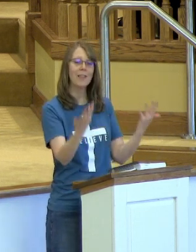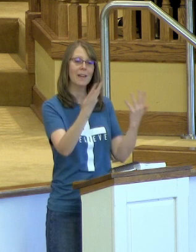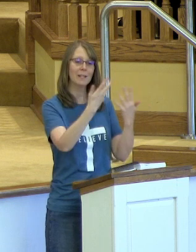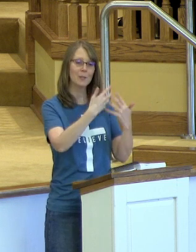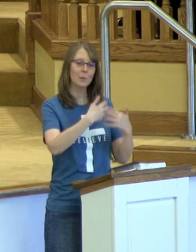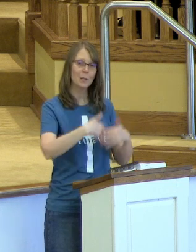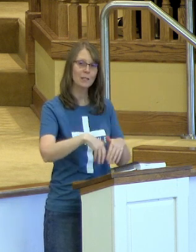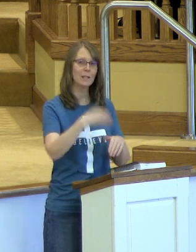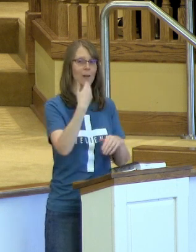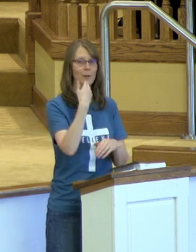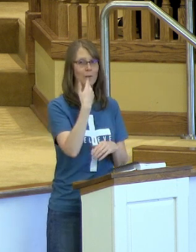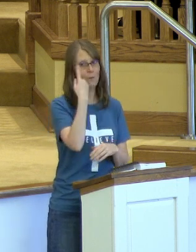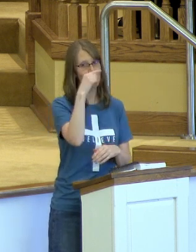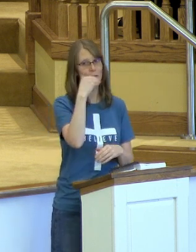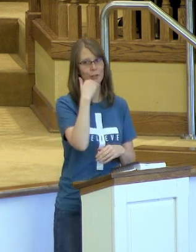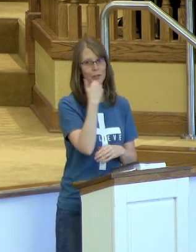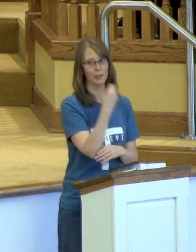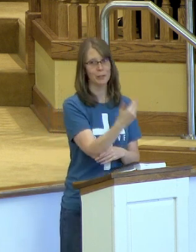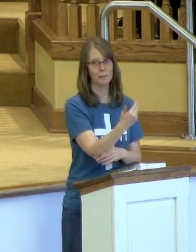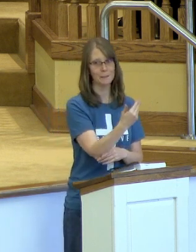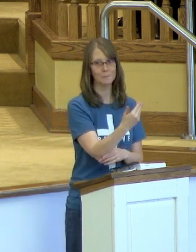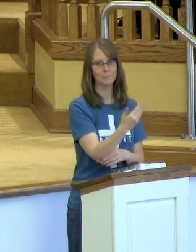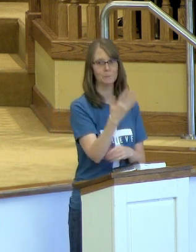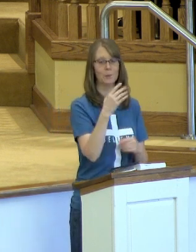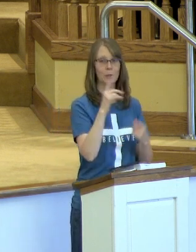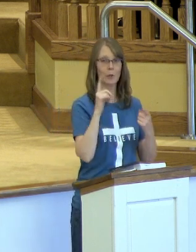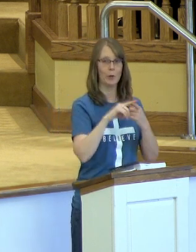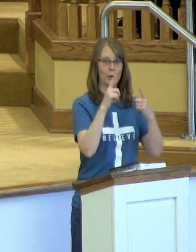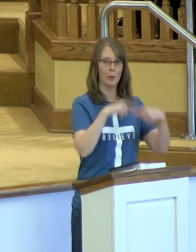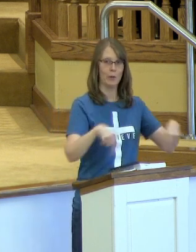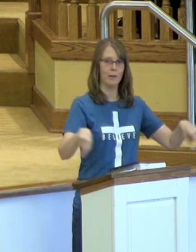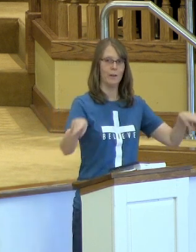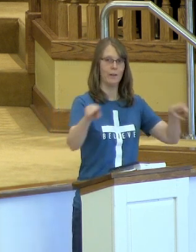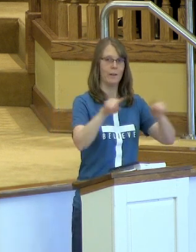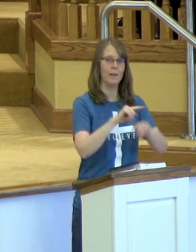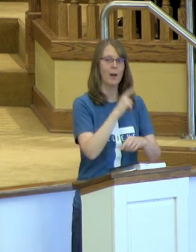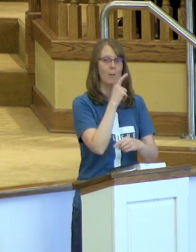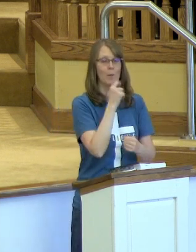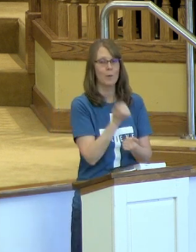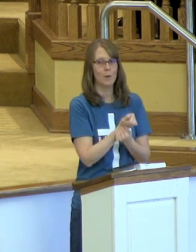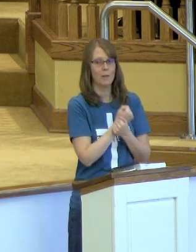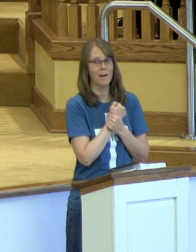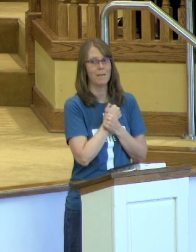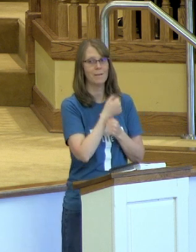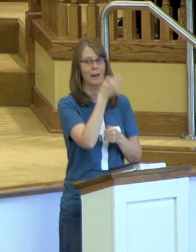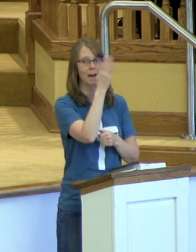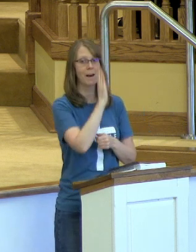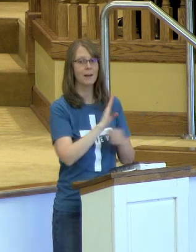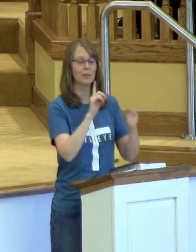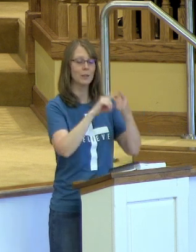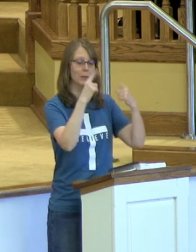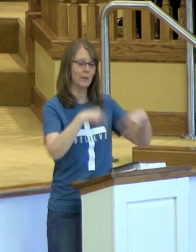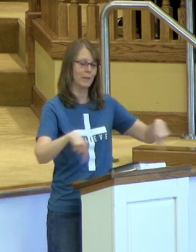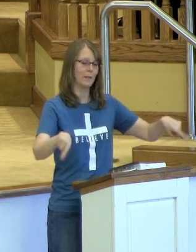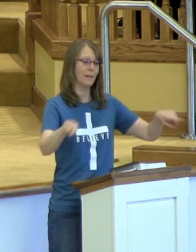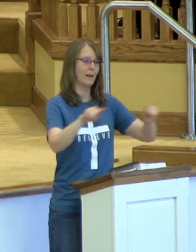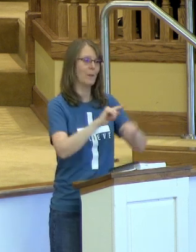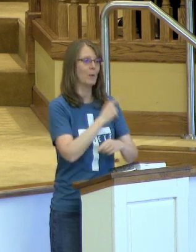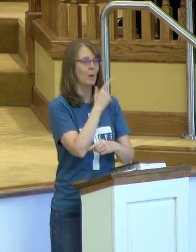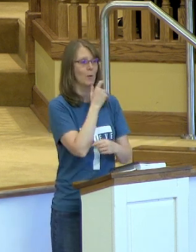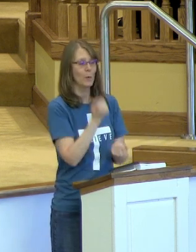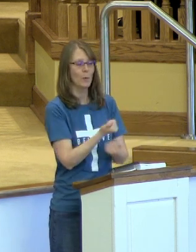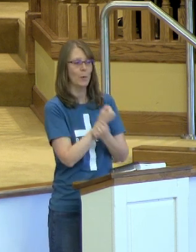all things work together for good. To them that love God, to them